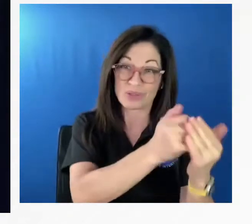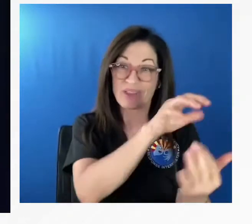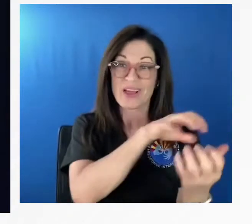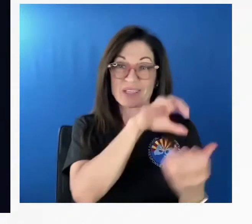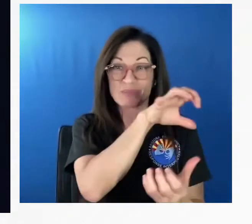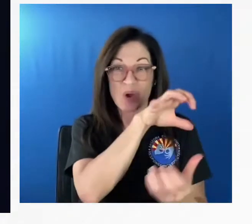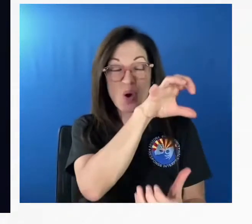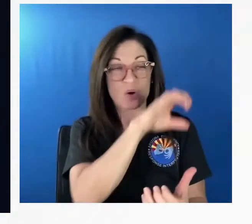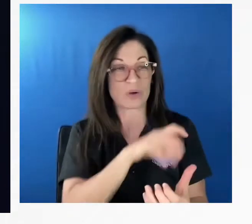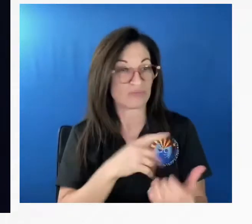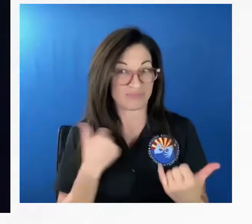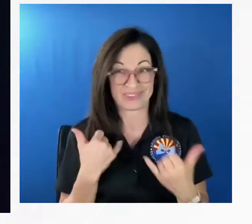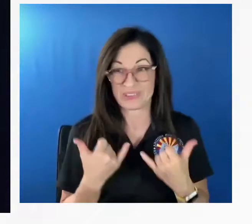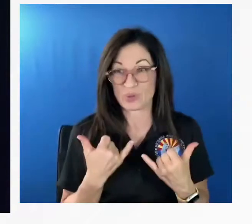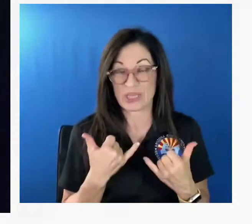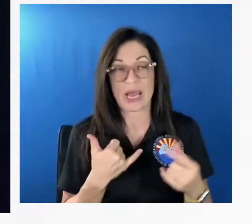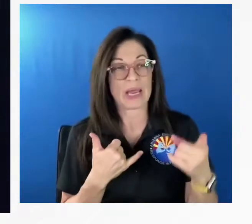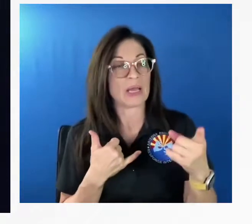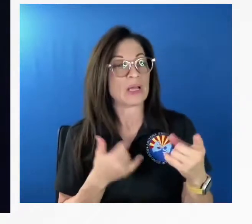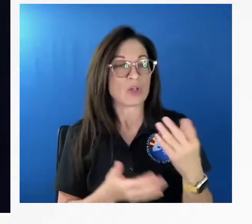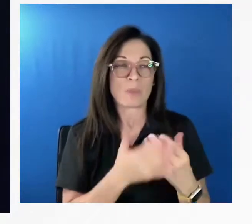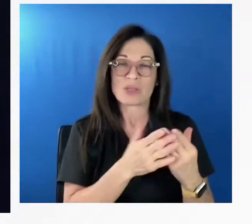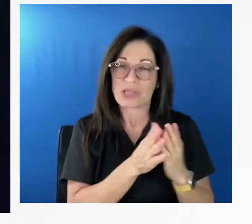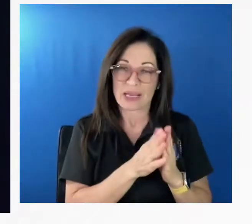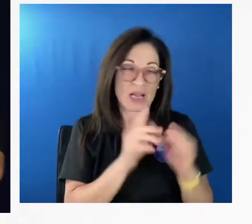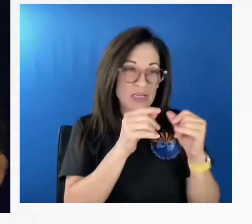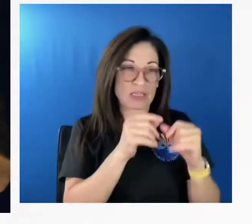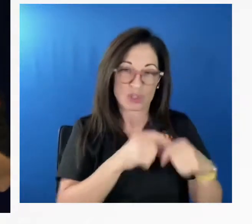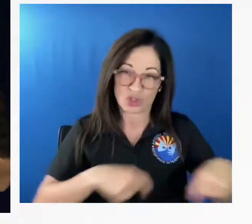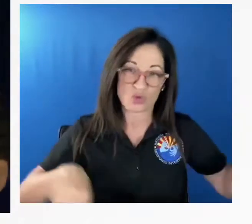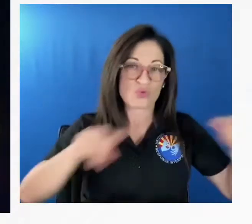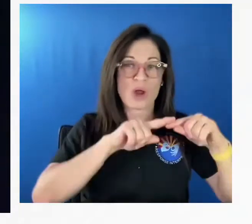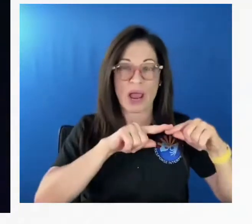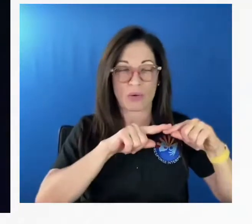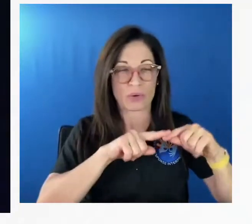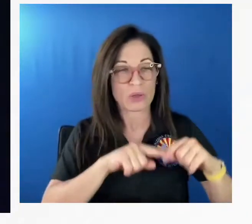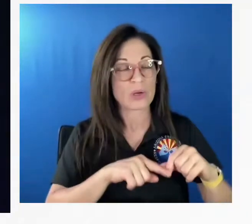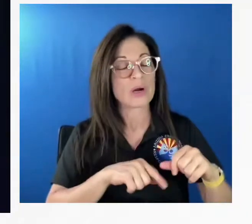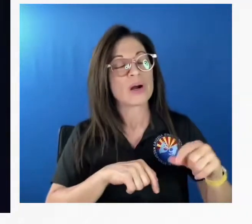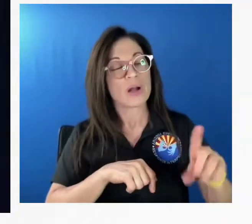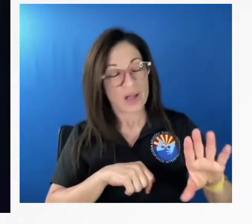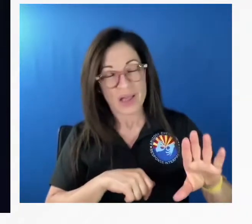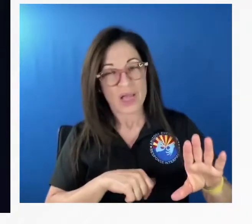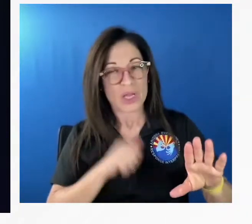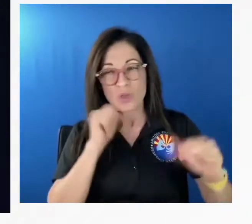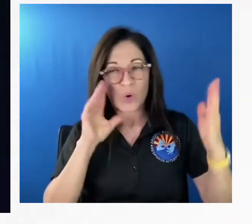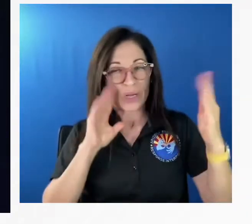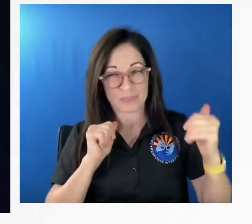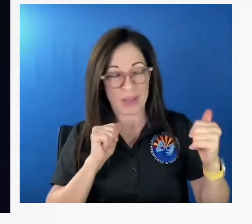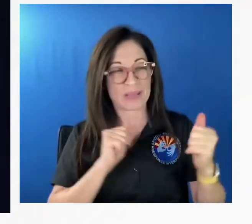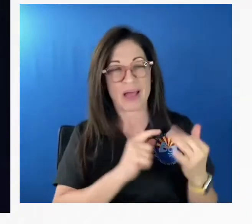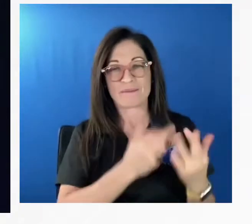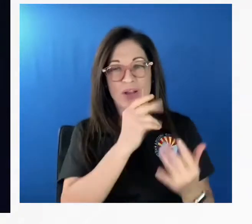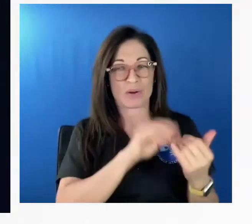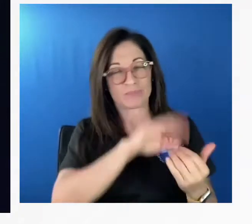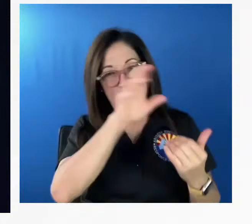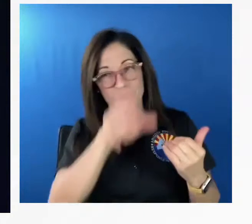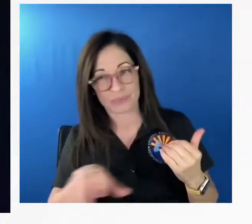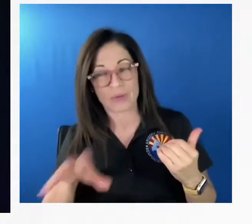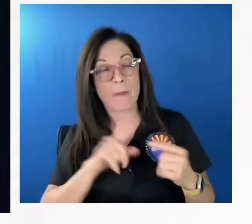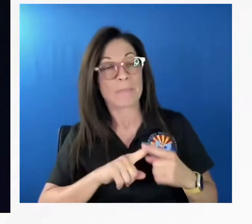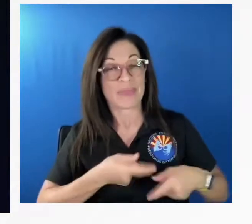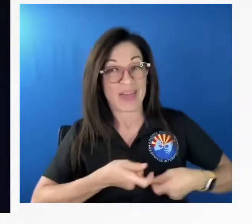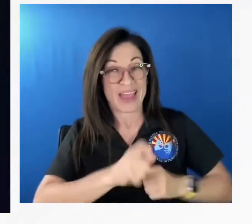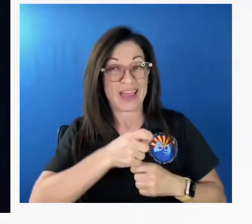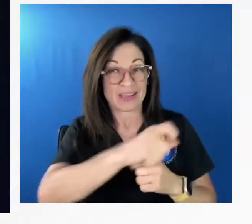we've just about got this thing wrapped around there with line. Doesn't mean that it won't come out, but that hand line's a direct control feature because it takes